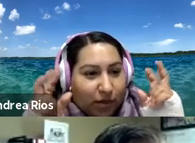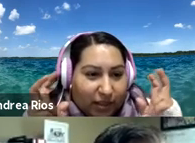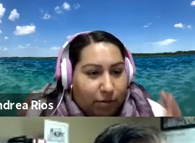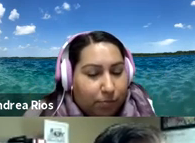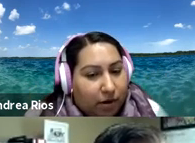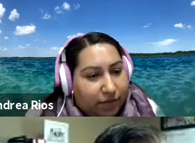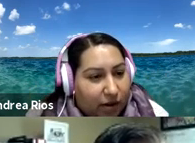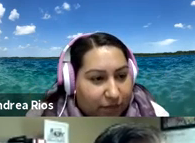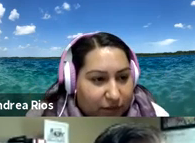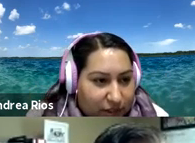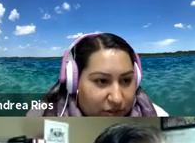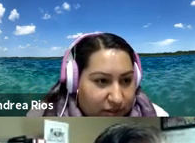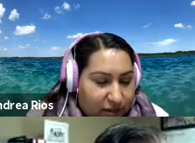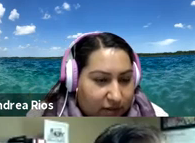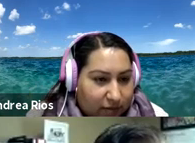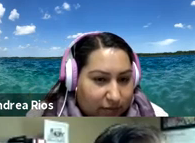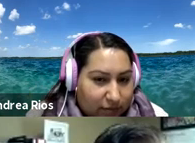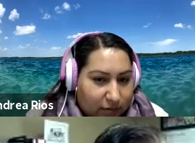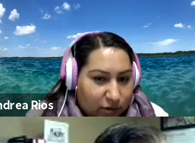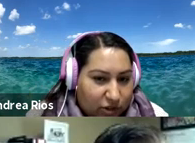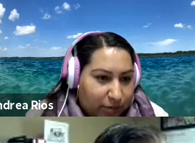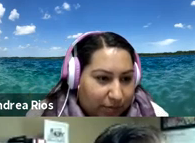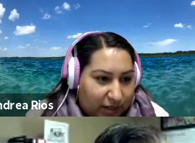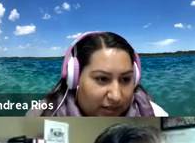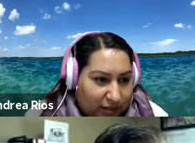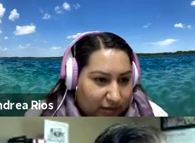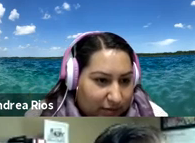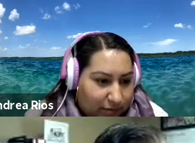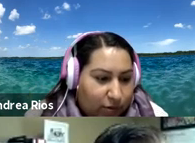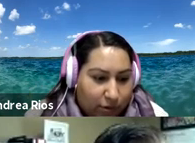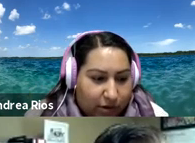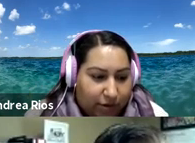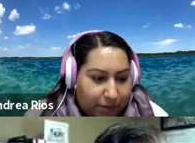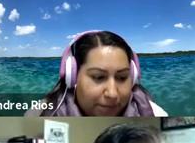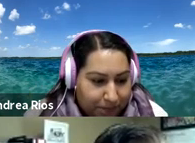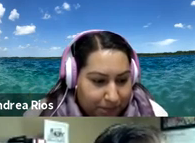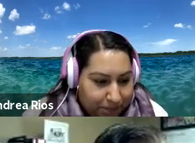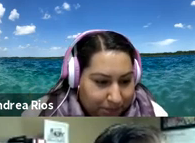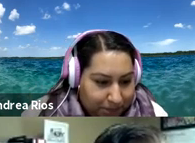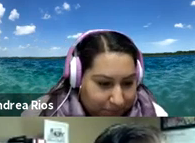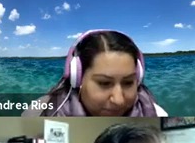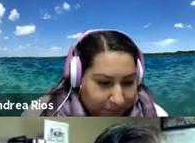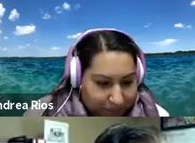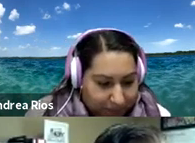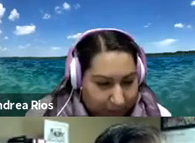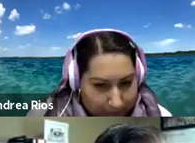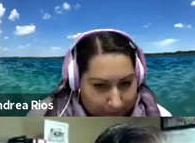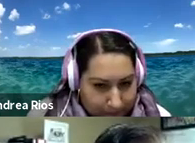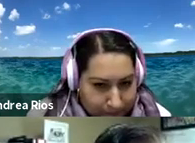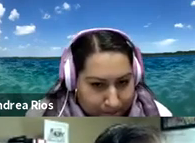they'll feel like they were part of the conversation. So those are just some of the ideas that were thrown in our group. Good,